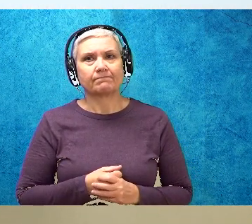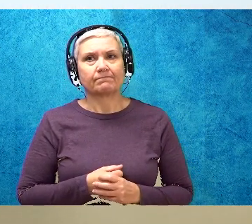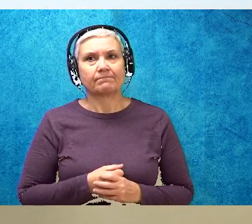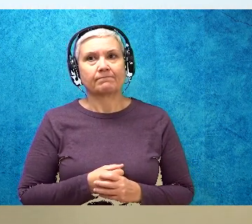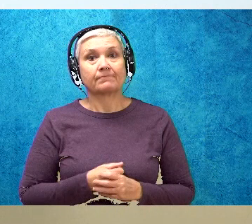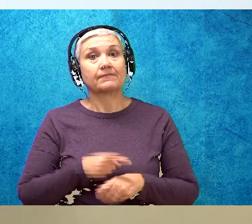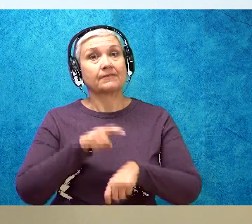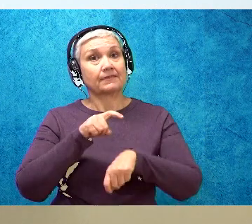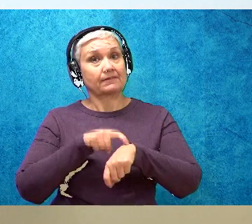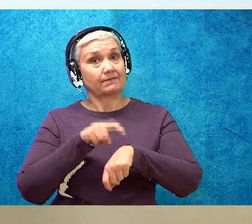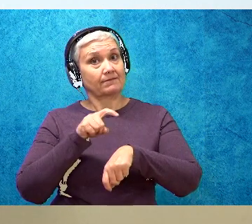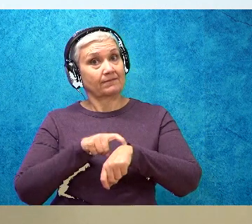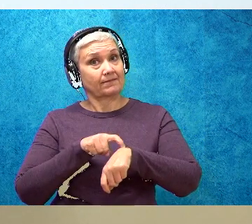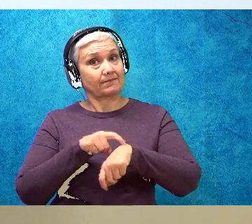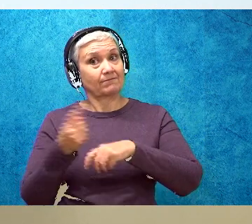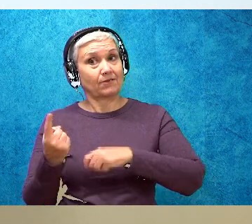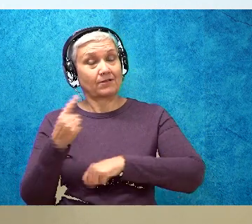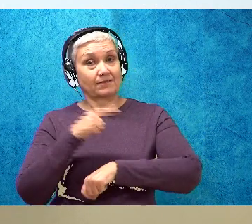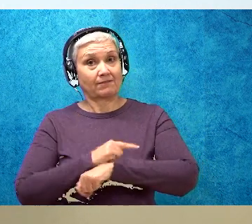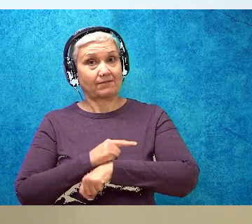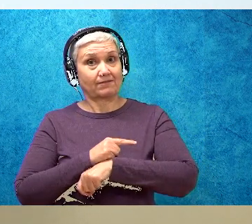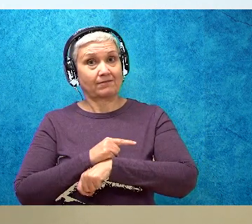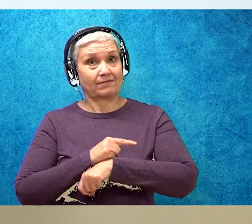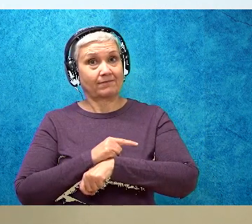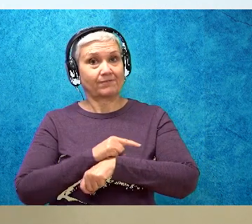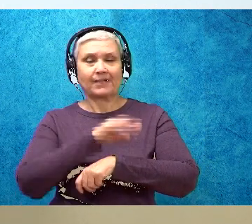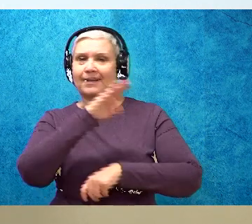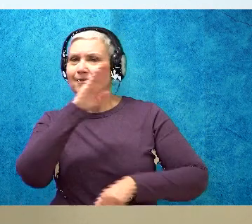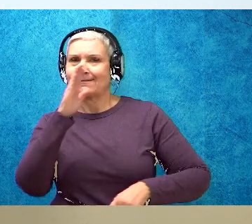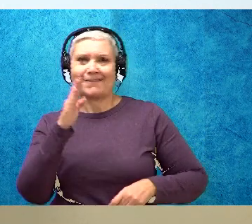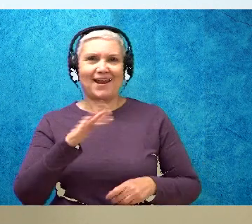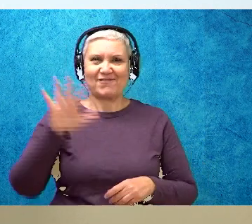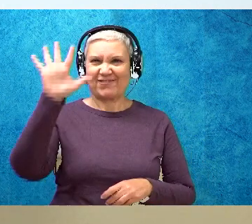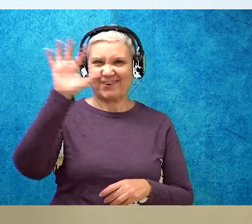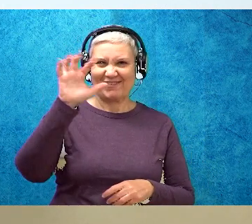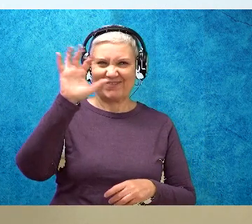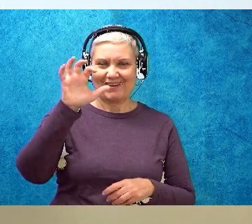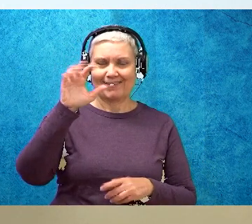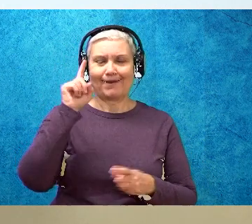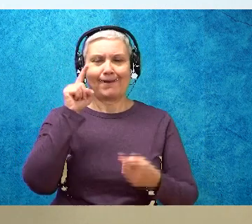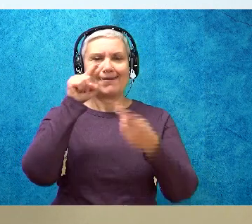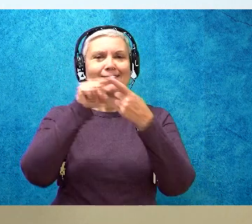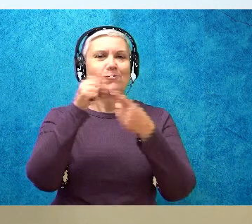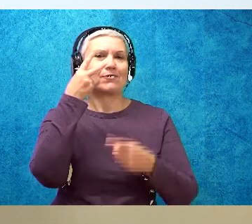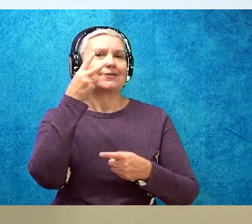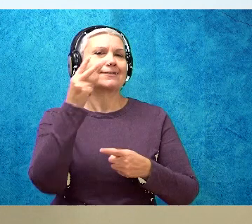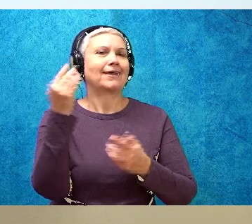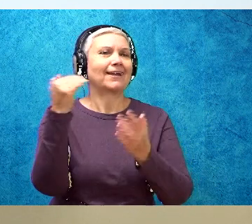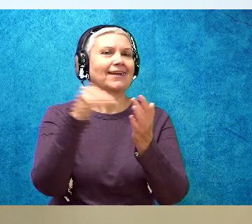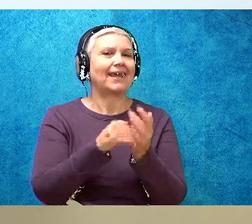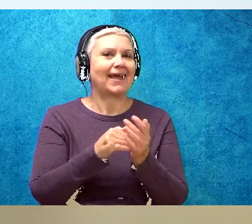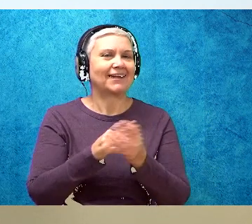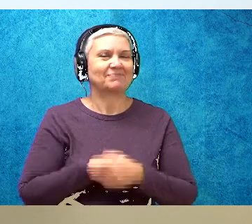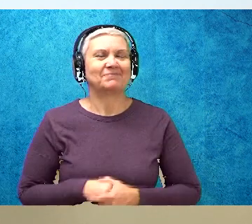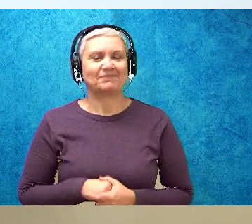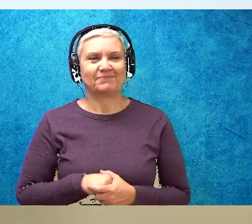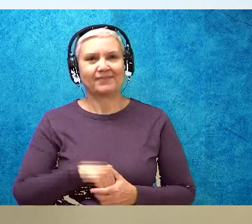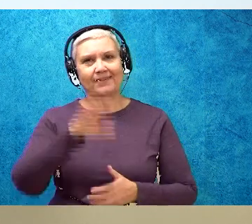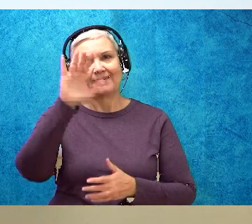it's our time for today, guys. It's never goodbye. It's always until we meet again. See you next week.